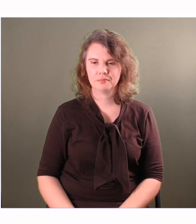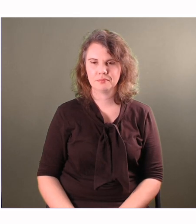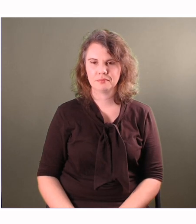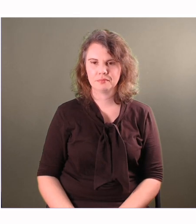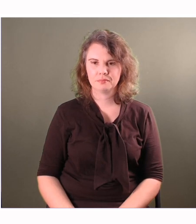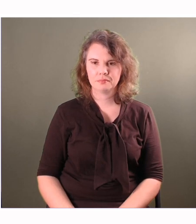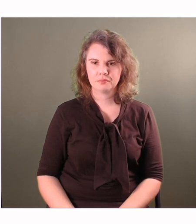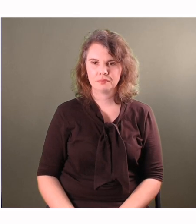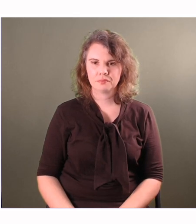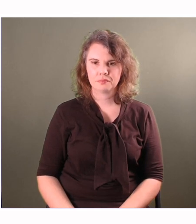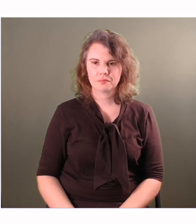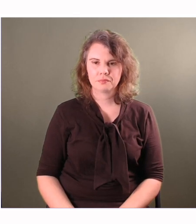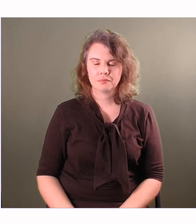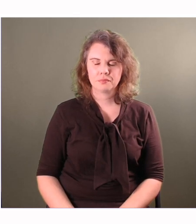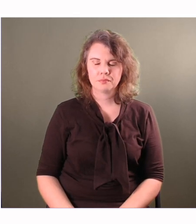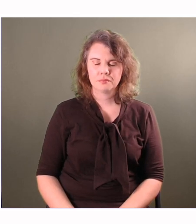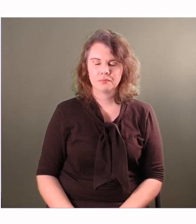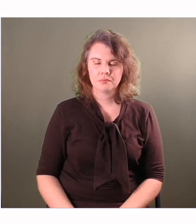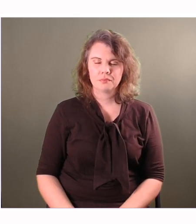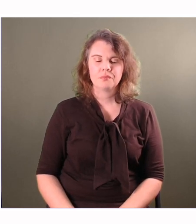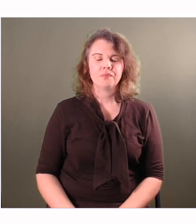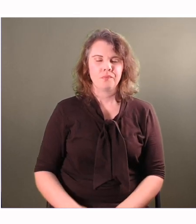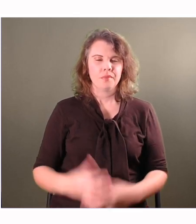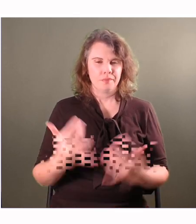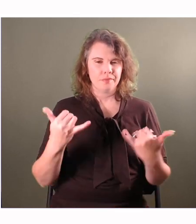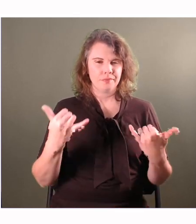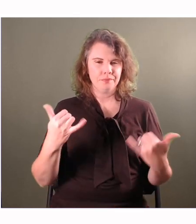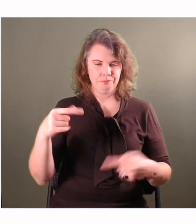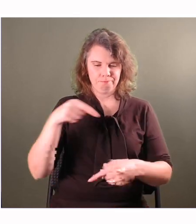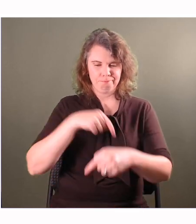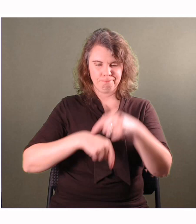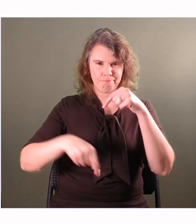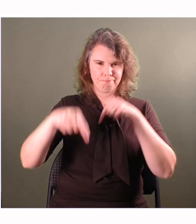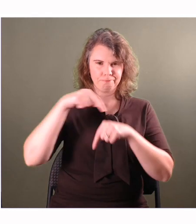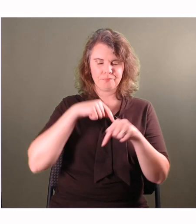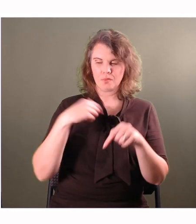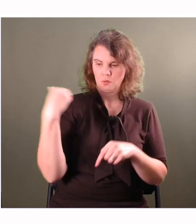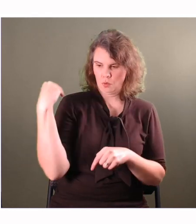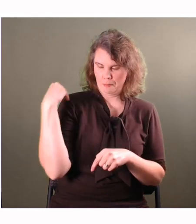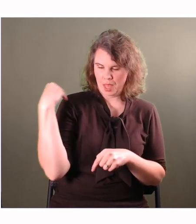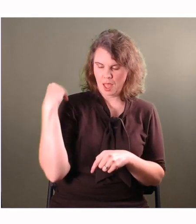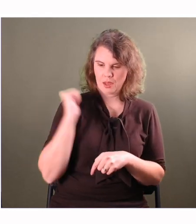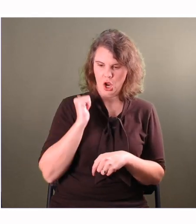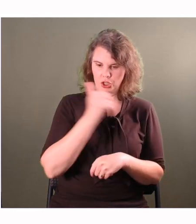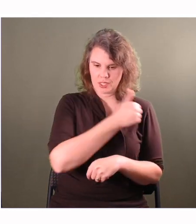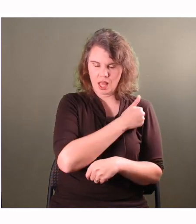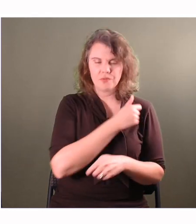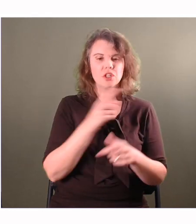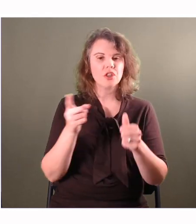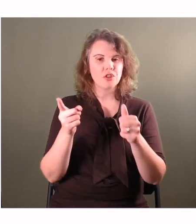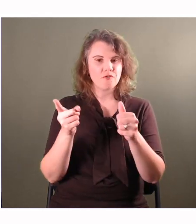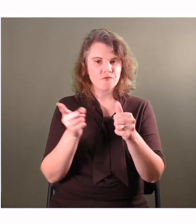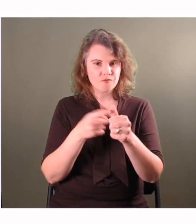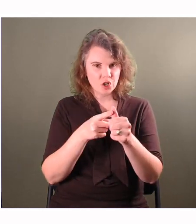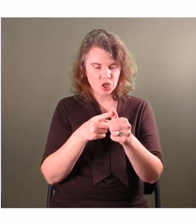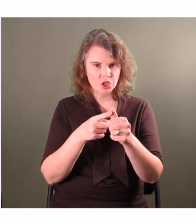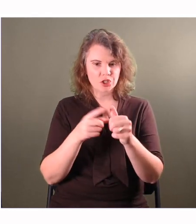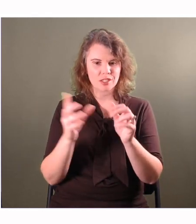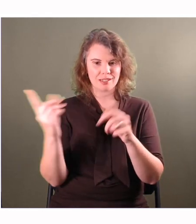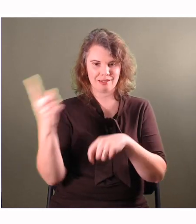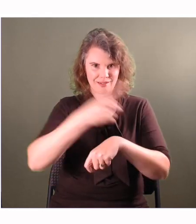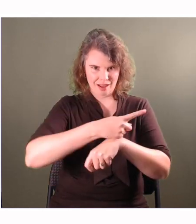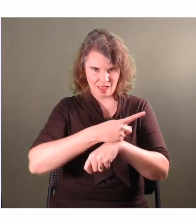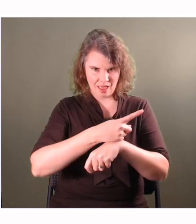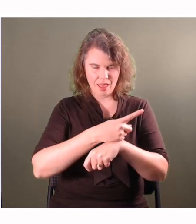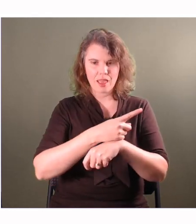Let's take a step back and sort of remind ourselves that in the first session of these, everybody can